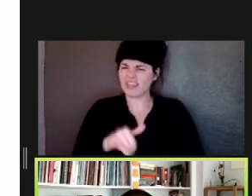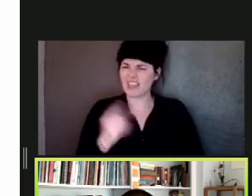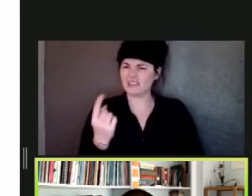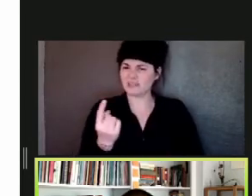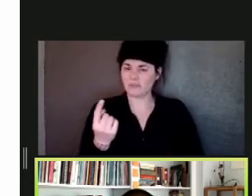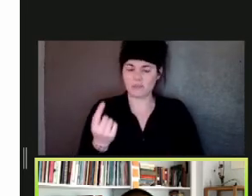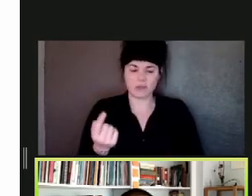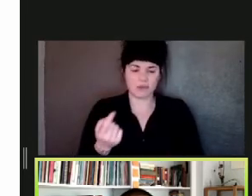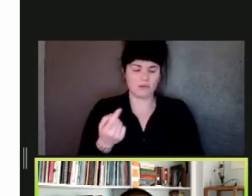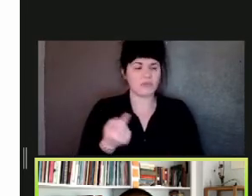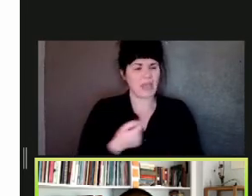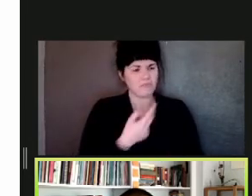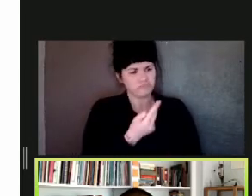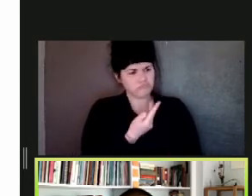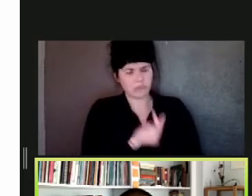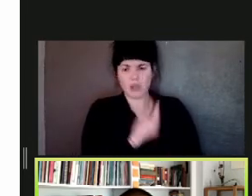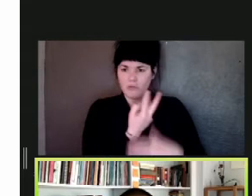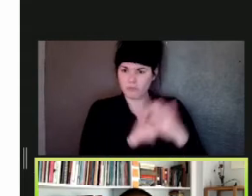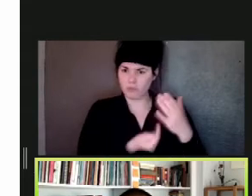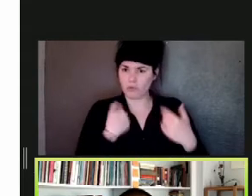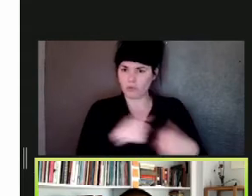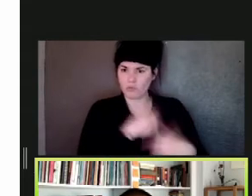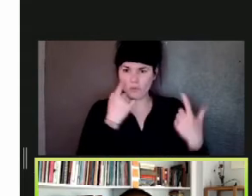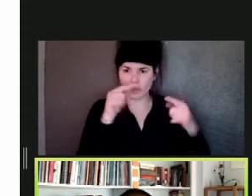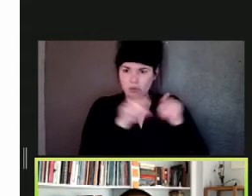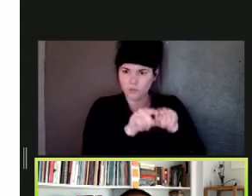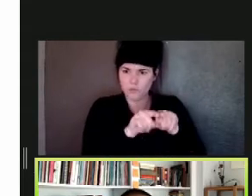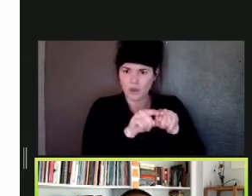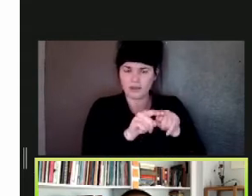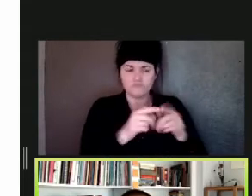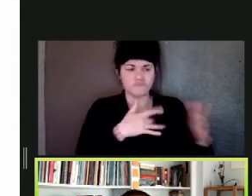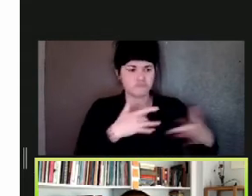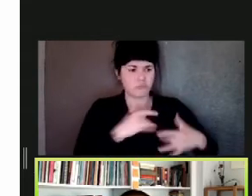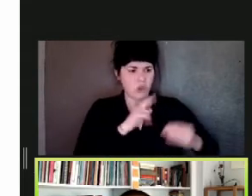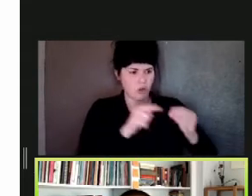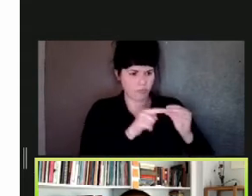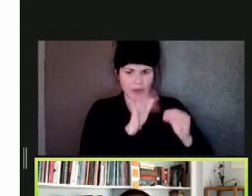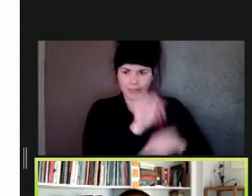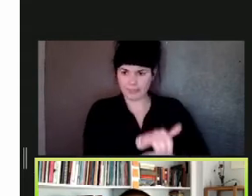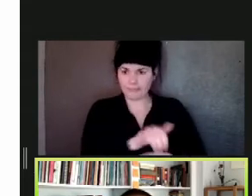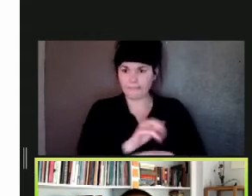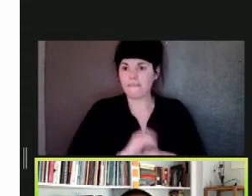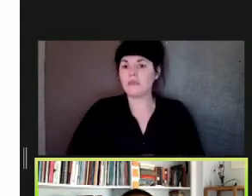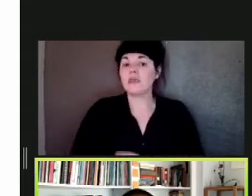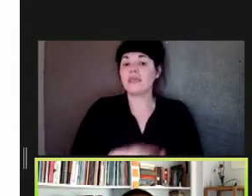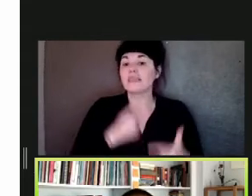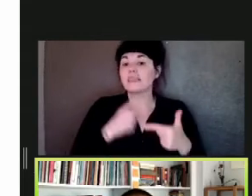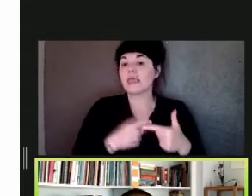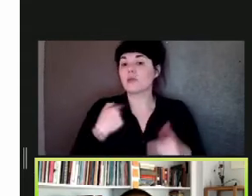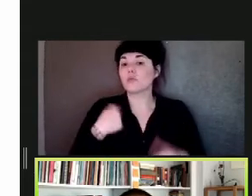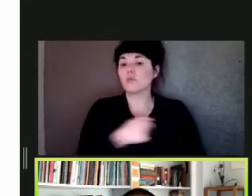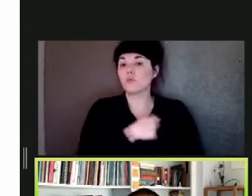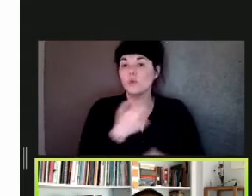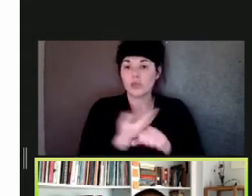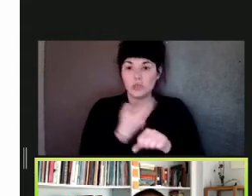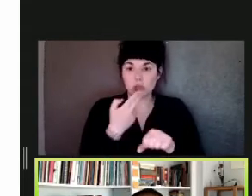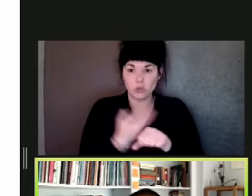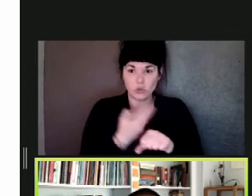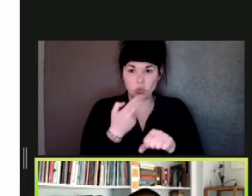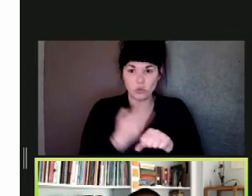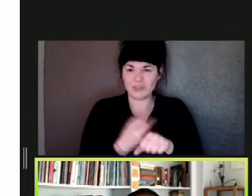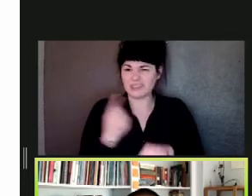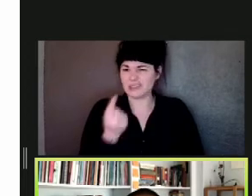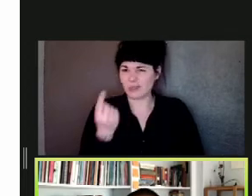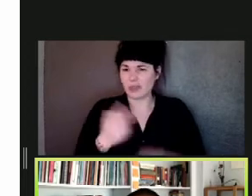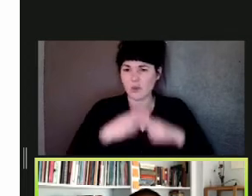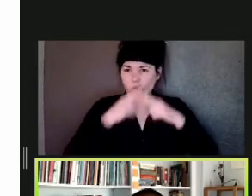can find and use in terms of helping us all move forward. And then finally, we use a technique called ask, tell, ask. I'm a